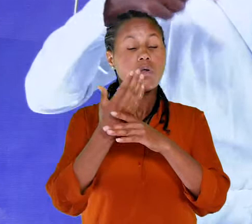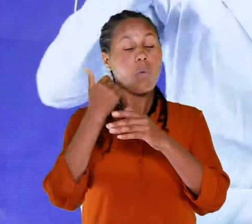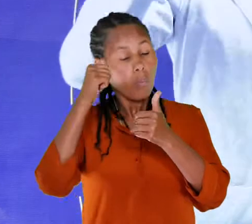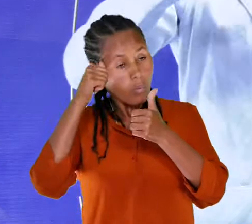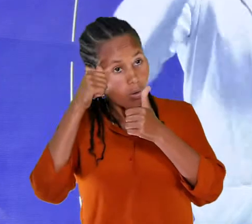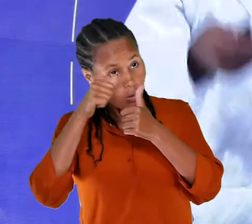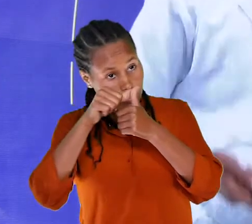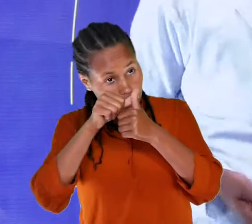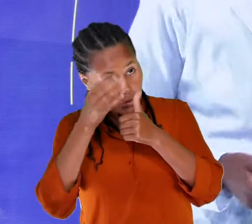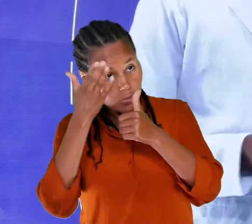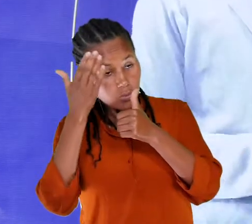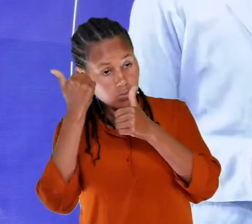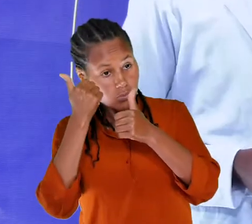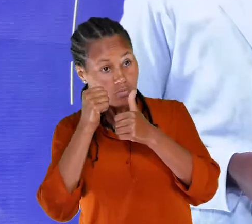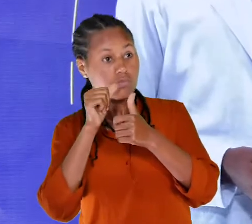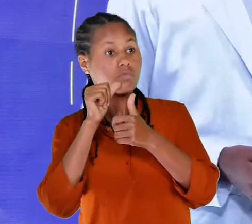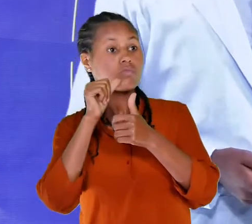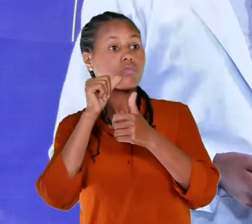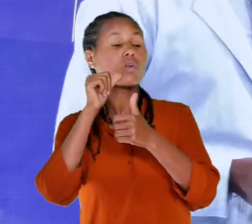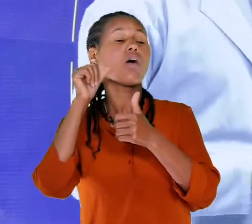remind what we learned yesterday.